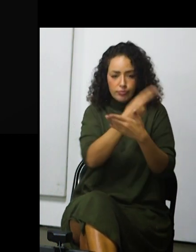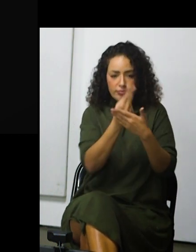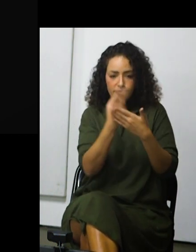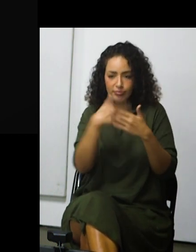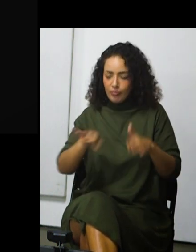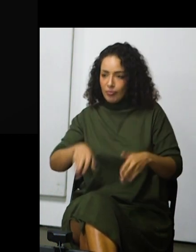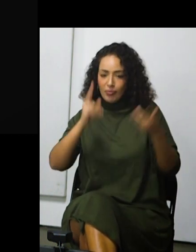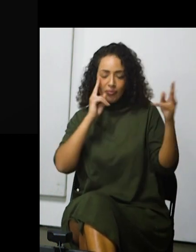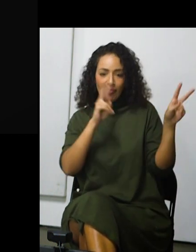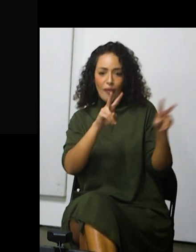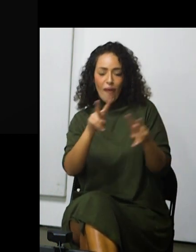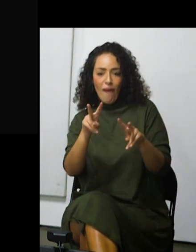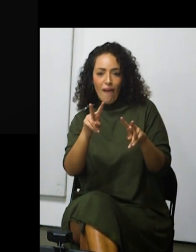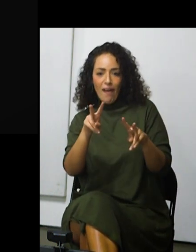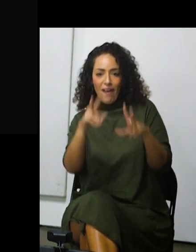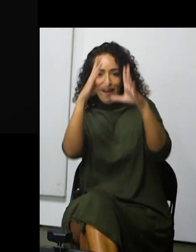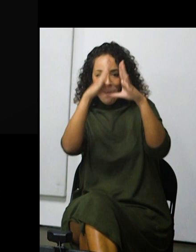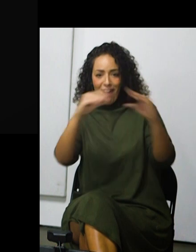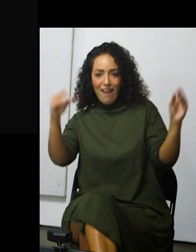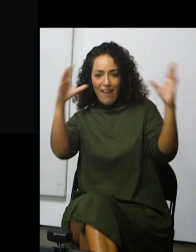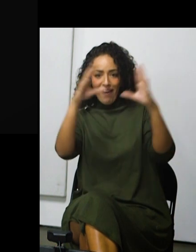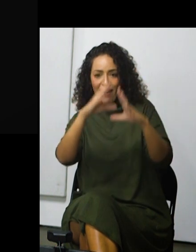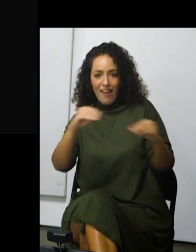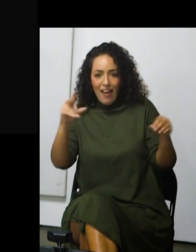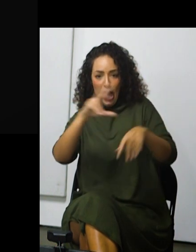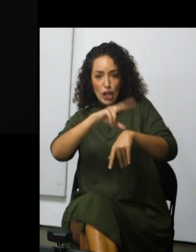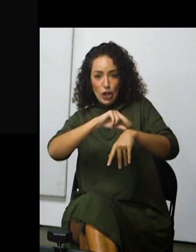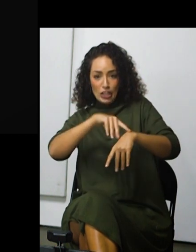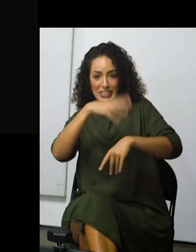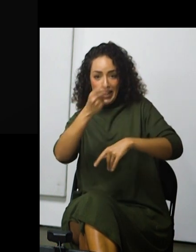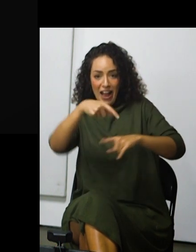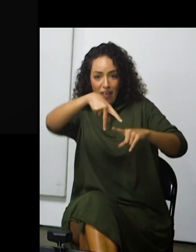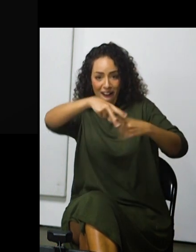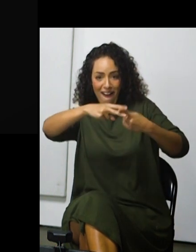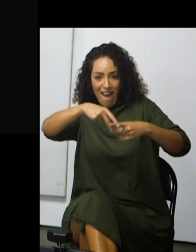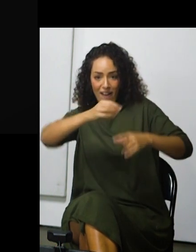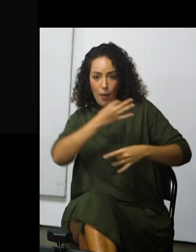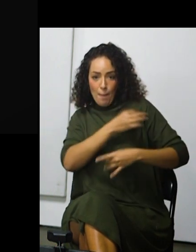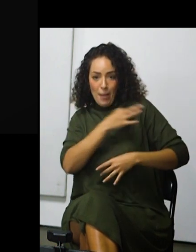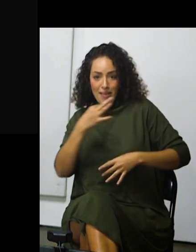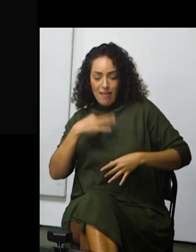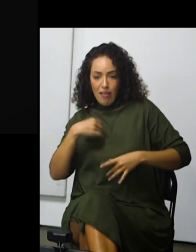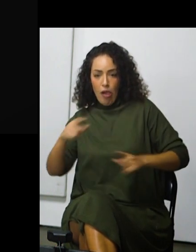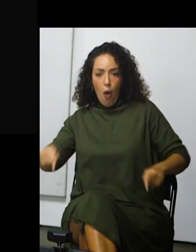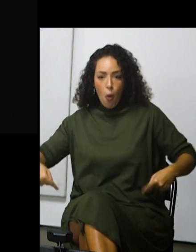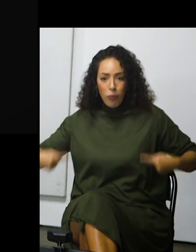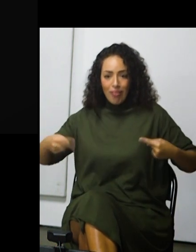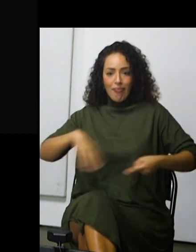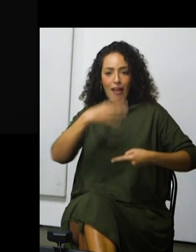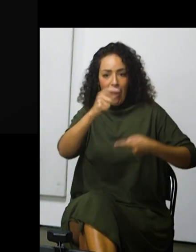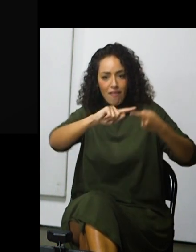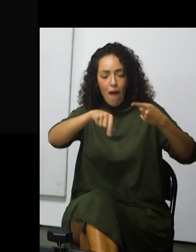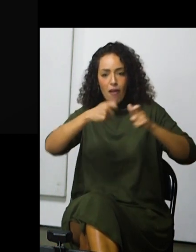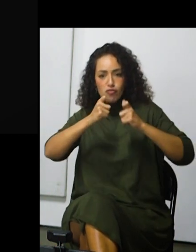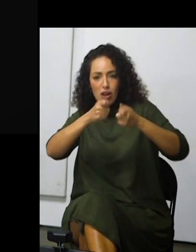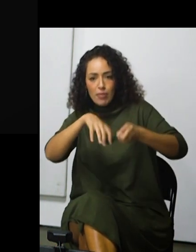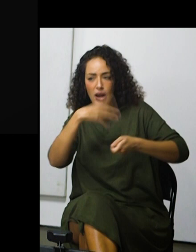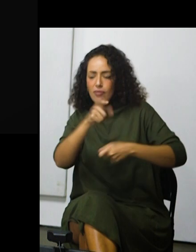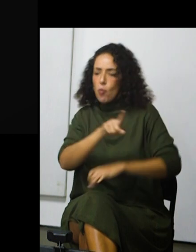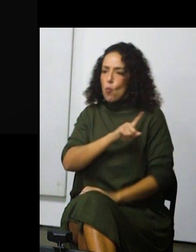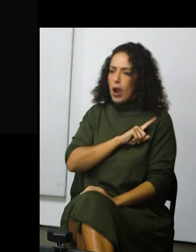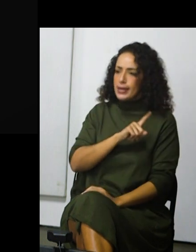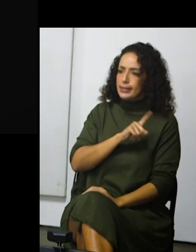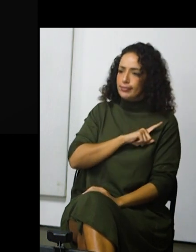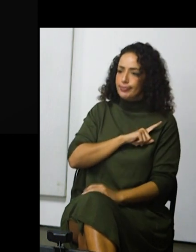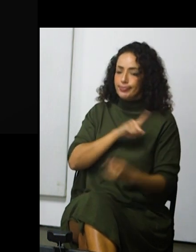grew up watching were full of scenes that depicted the use of medical equipment, treatment, or mobility aids. Reasons why included